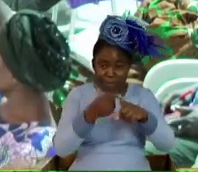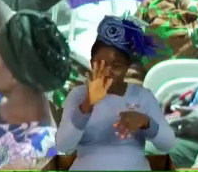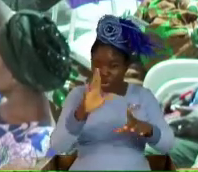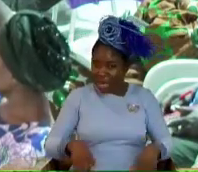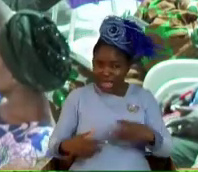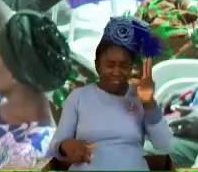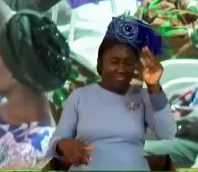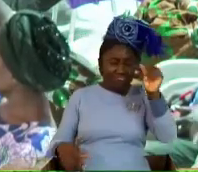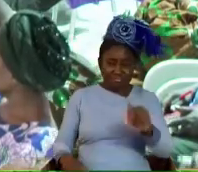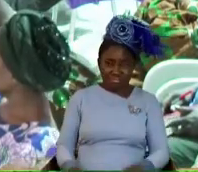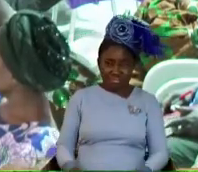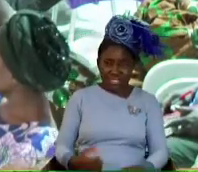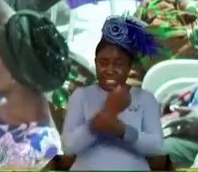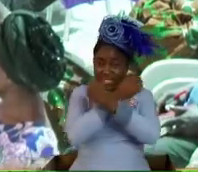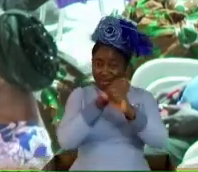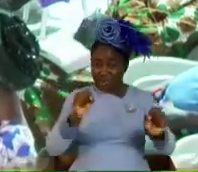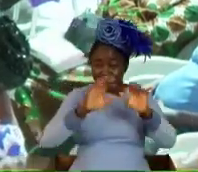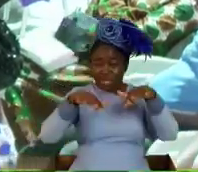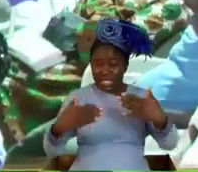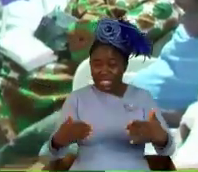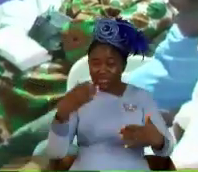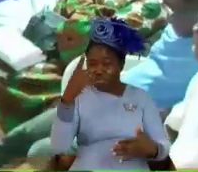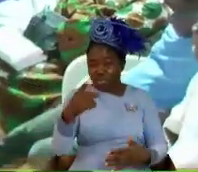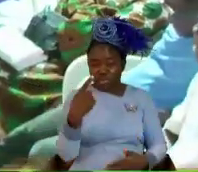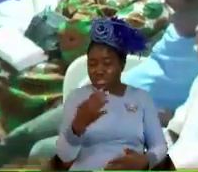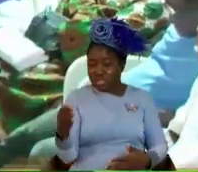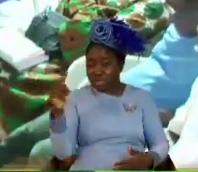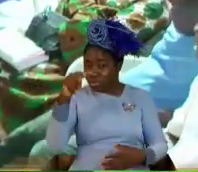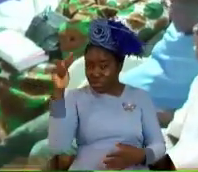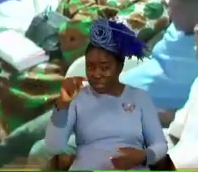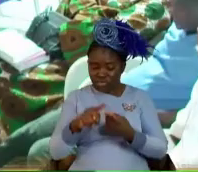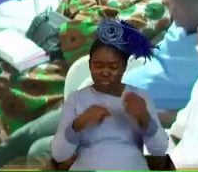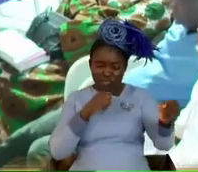that battle.